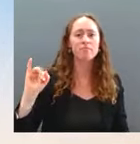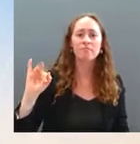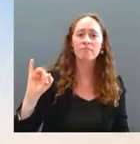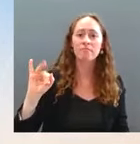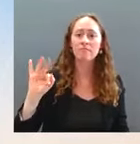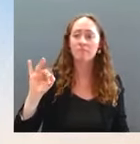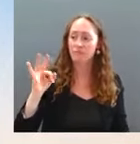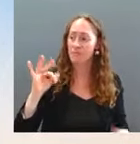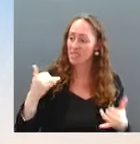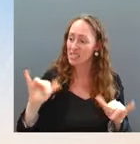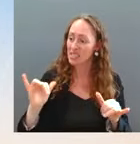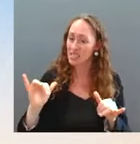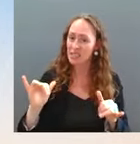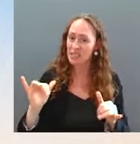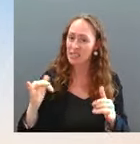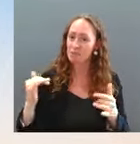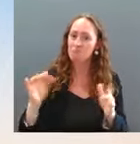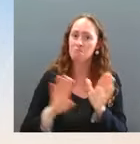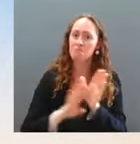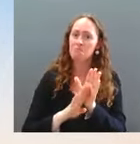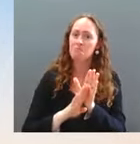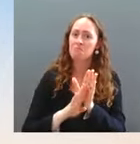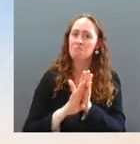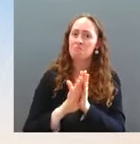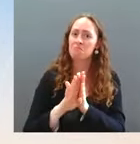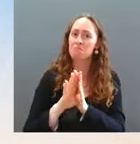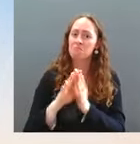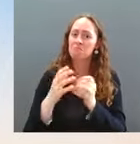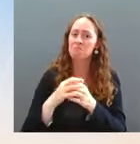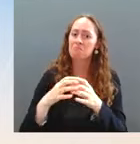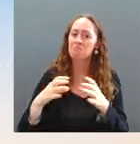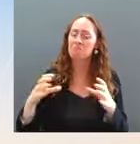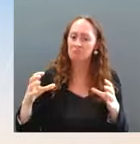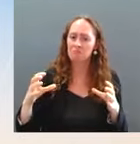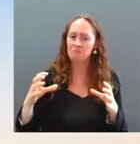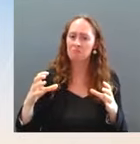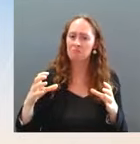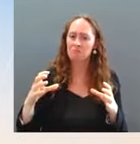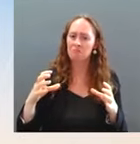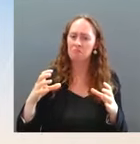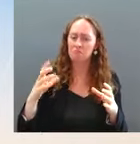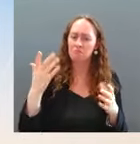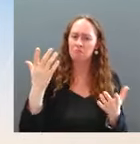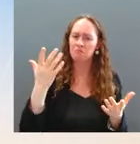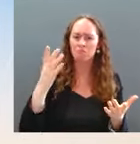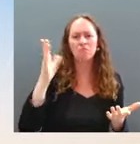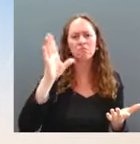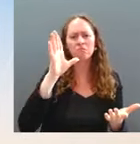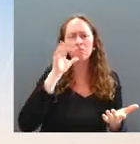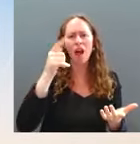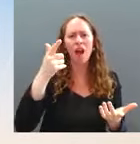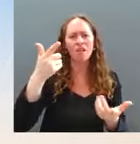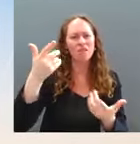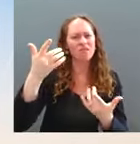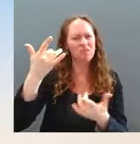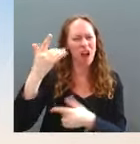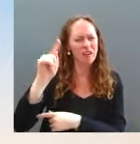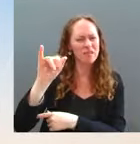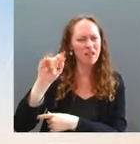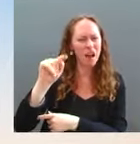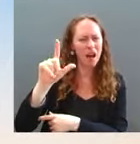Does that mean? Let me see if I can unpack a few things in there. First, on the announcement about the extension of student loan